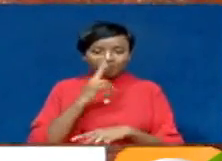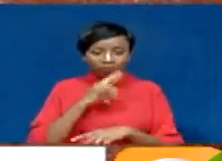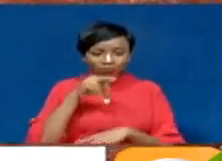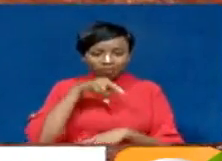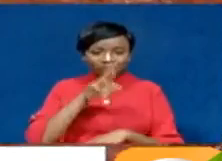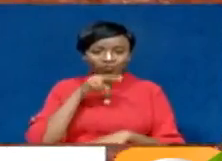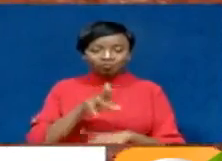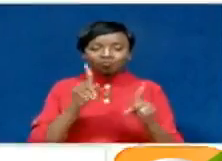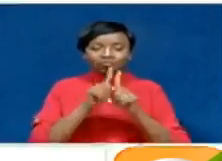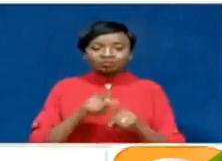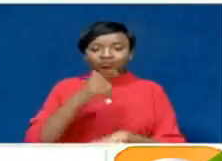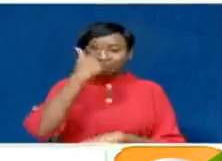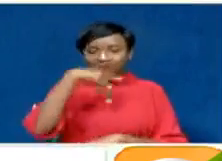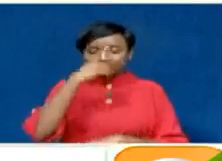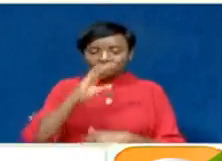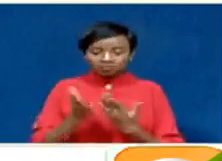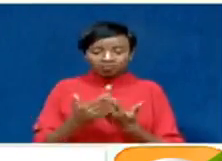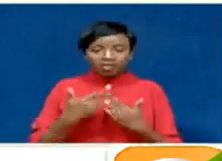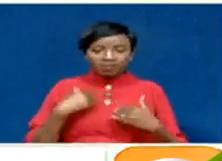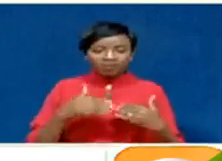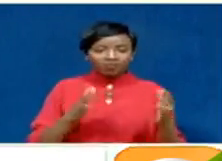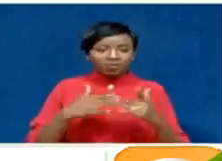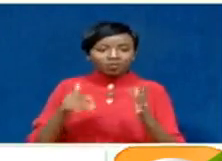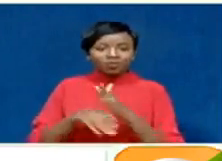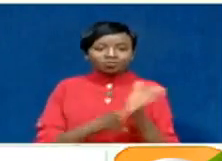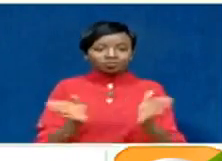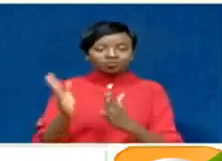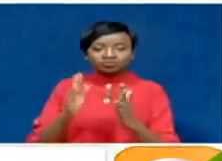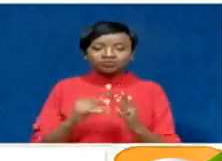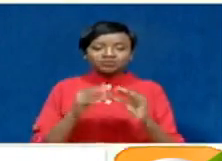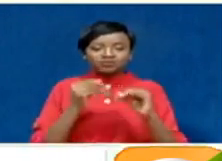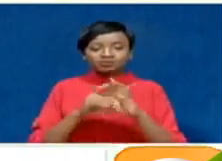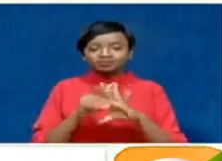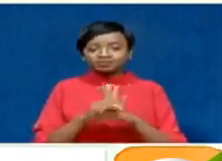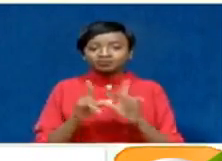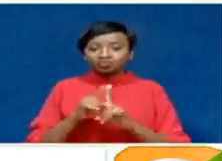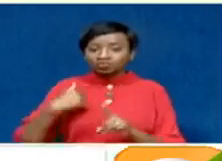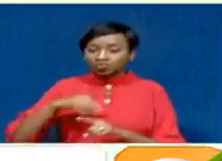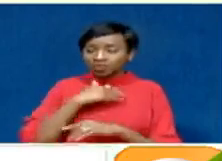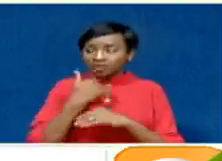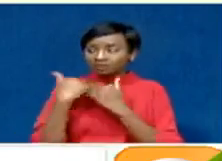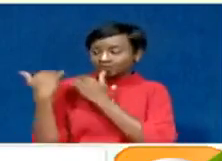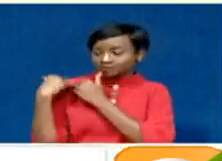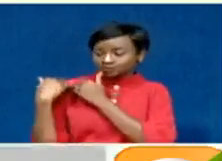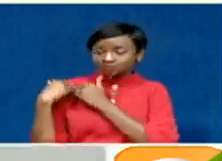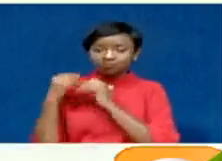infrastructure across the country, thereby opening up vast areas for investment. Is for our people. We have a responsibility to